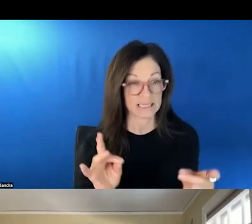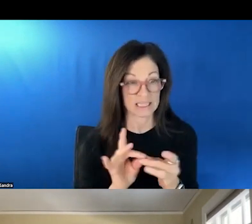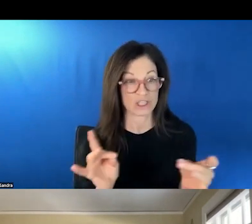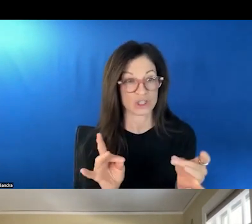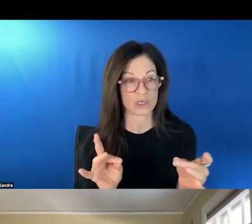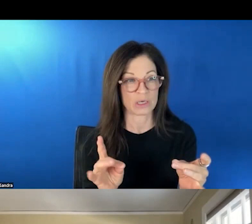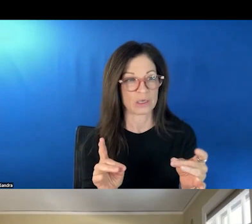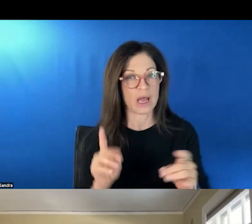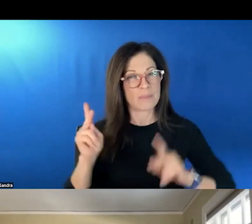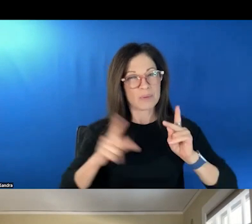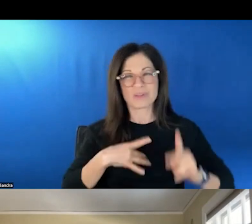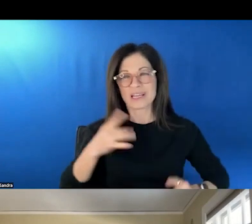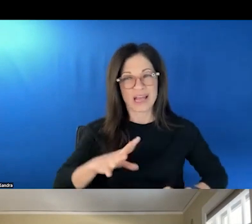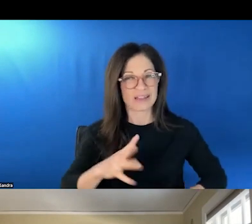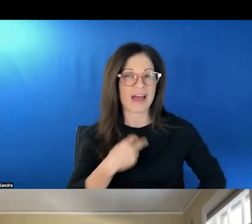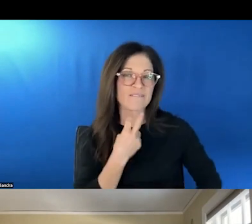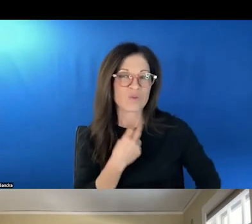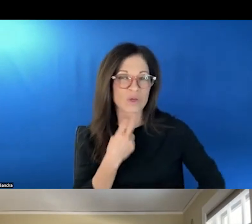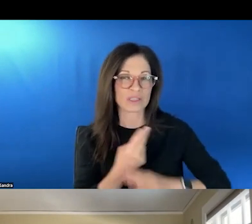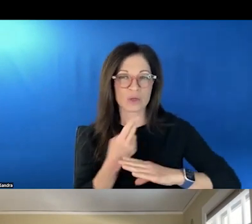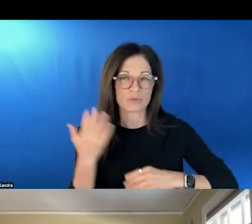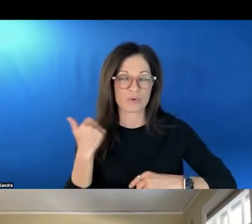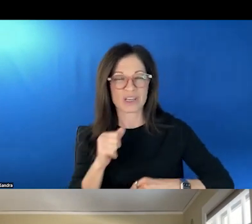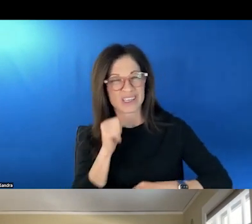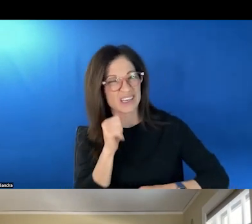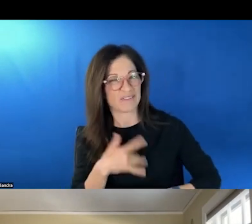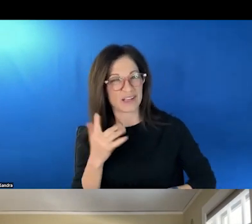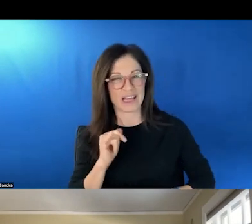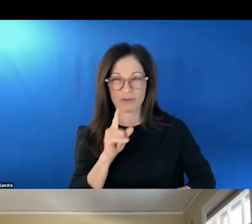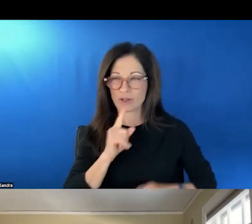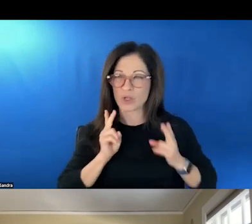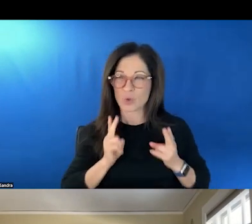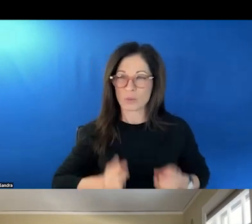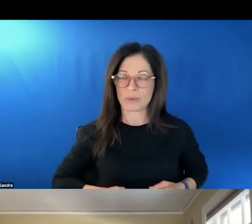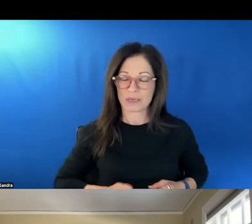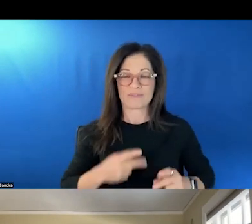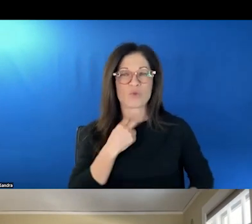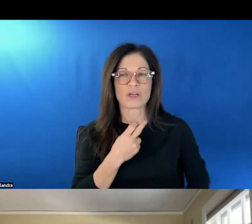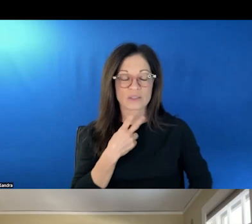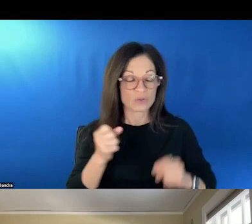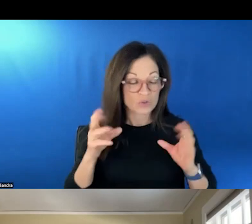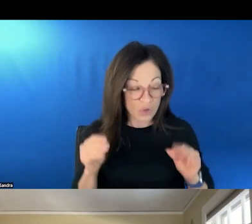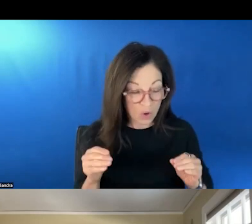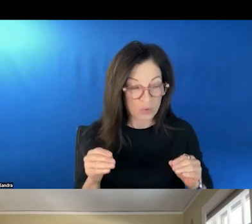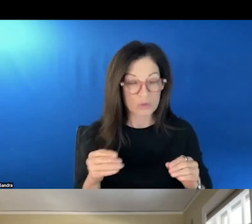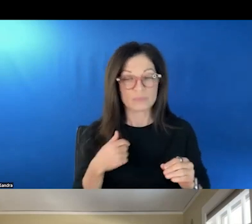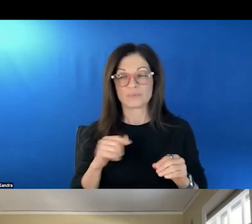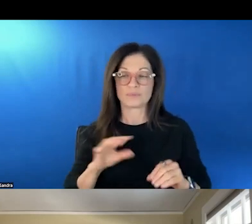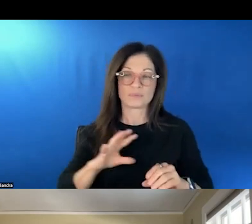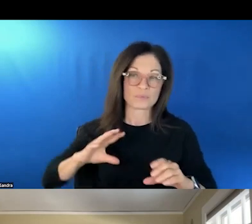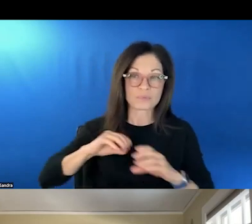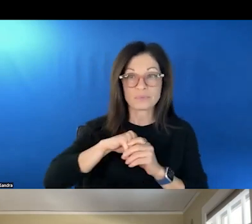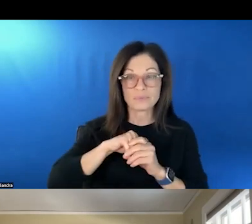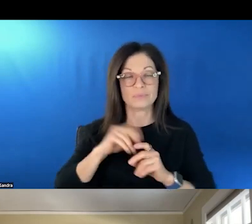really like the voice from before, and they felt like it didn't sound like a real human being. And so we've incorporated folks